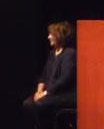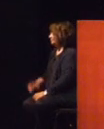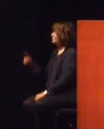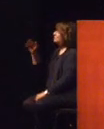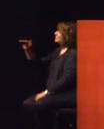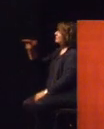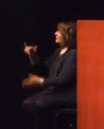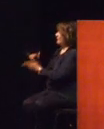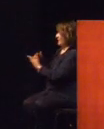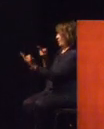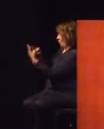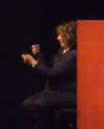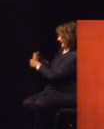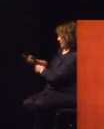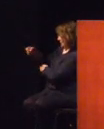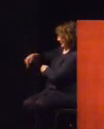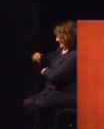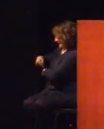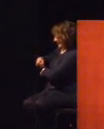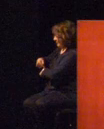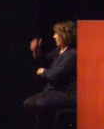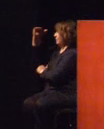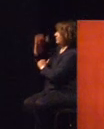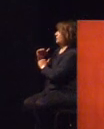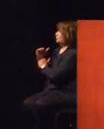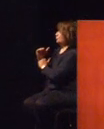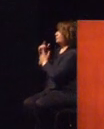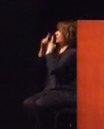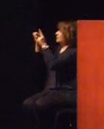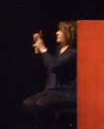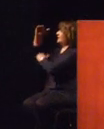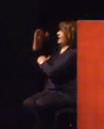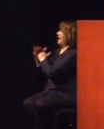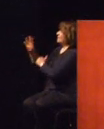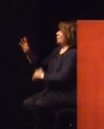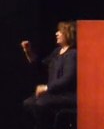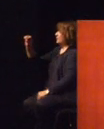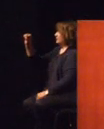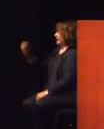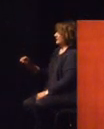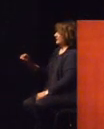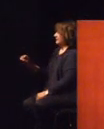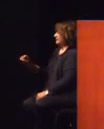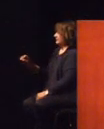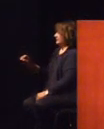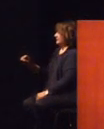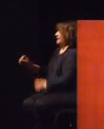goal is that by next year, we would reduce our achievement gaps by 40%. And that